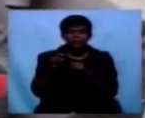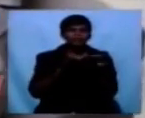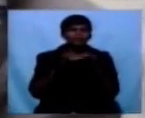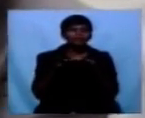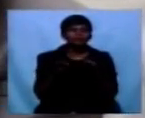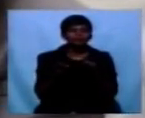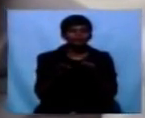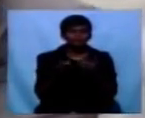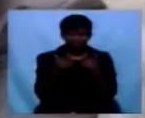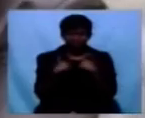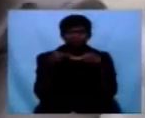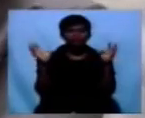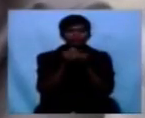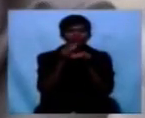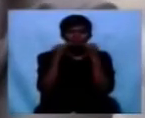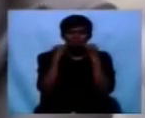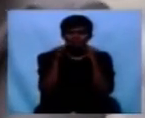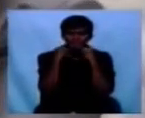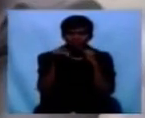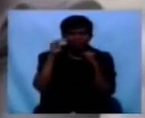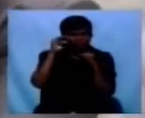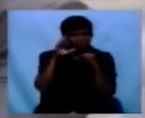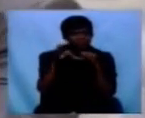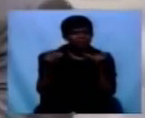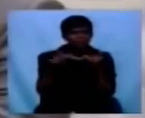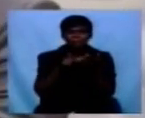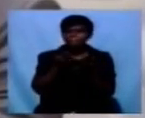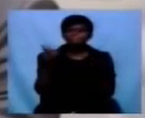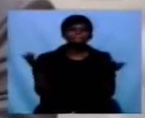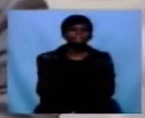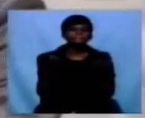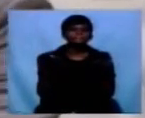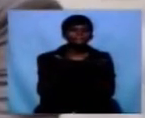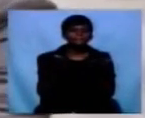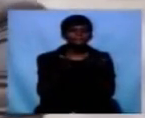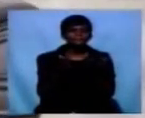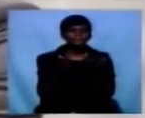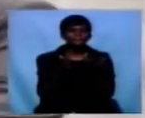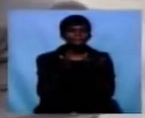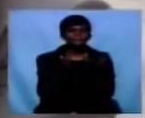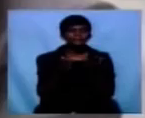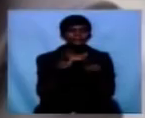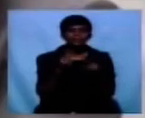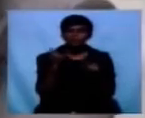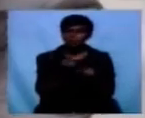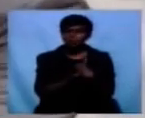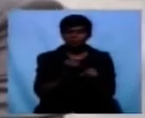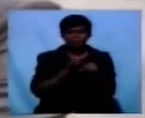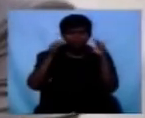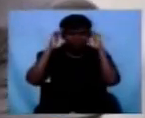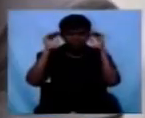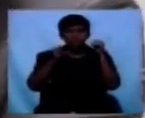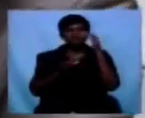been a misleading information out there that no, ministers are exempted. Nobody is exempted other than the president, the